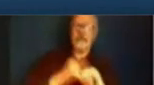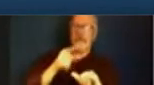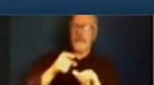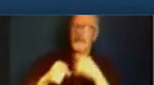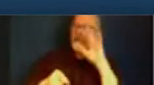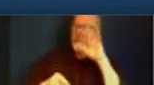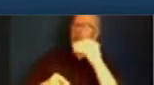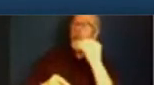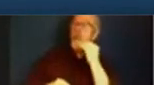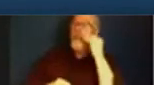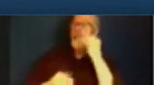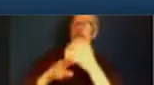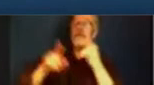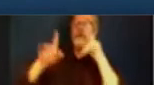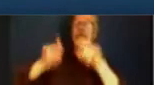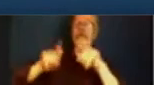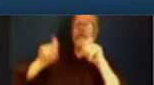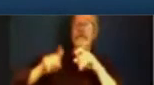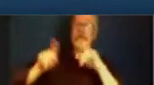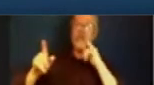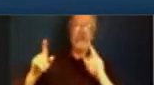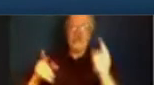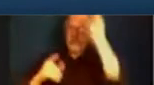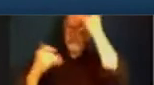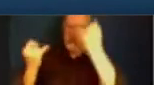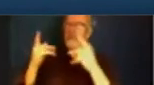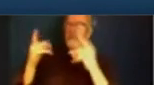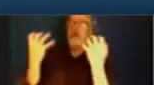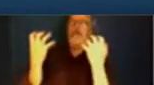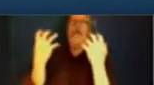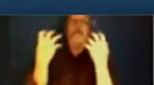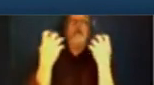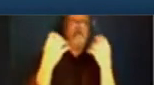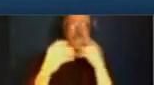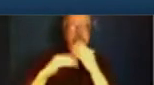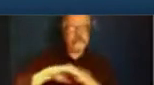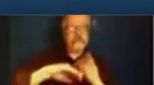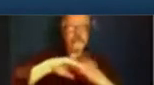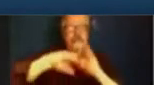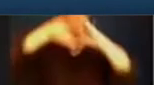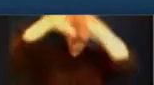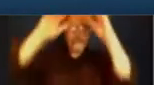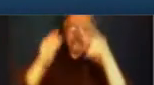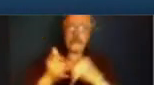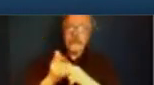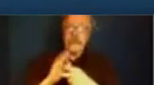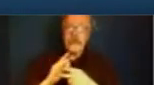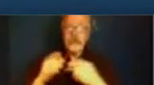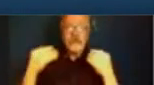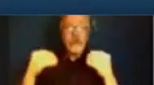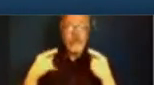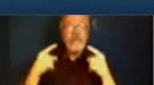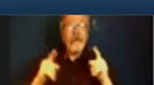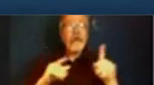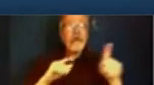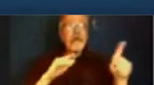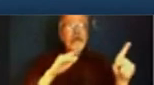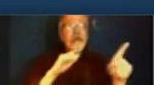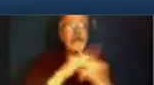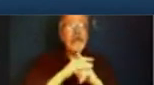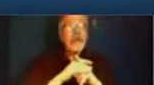high for these. So meaning they show up in pharmacies and immediately fall, you know, are flying off the shelves,